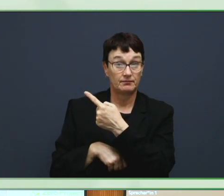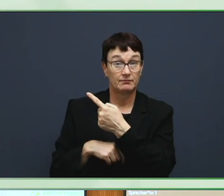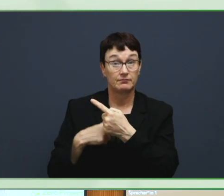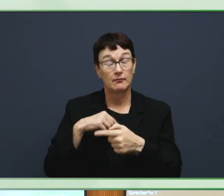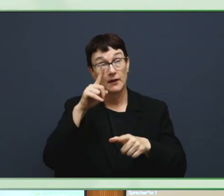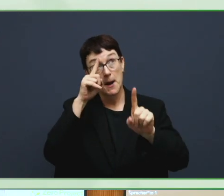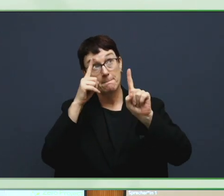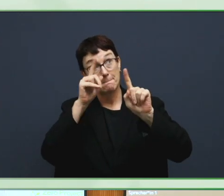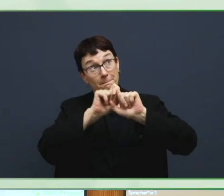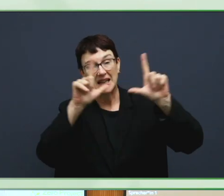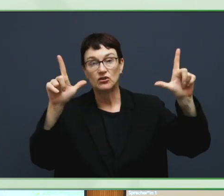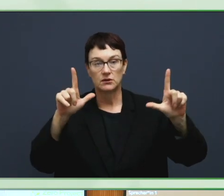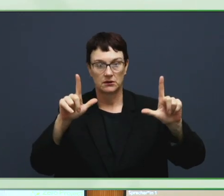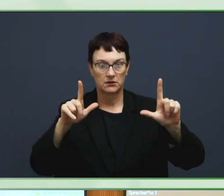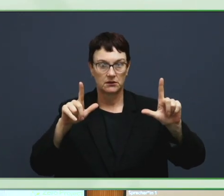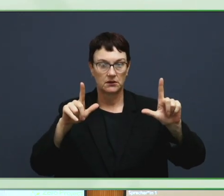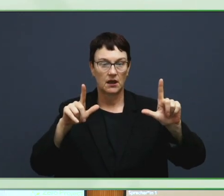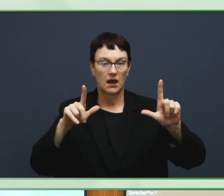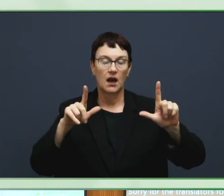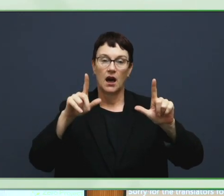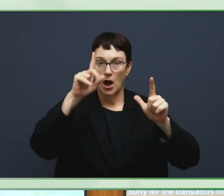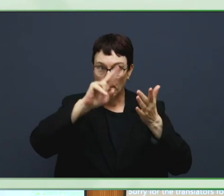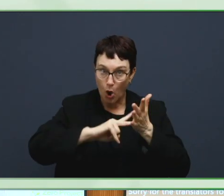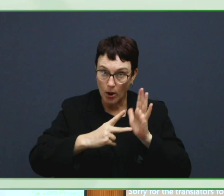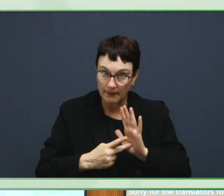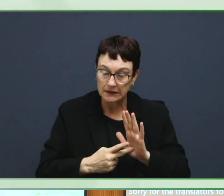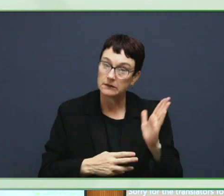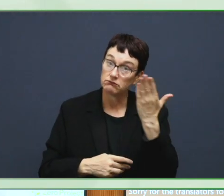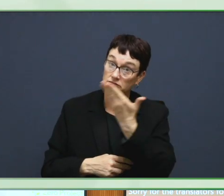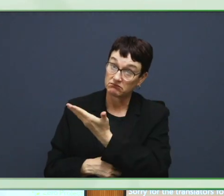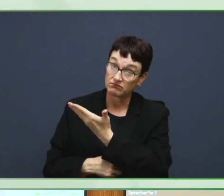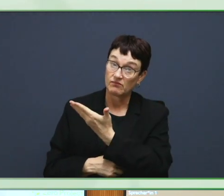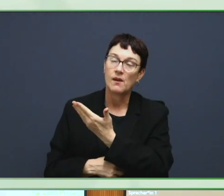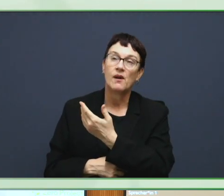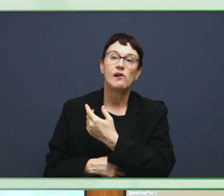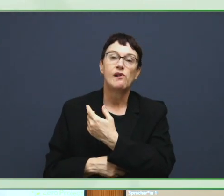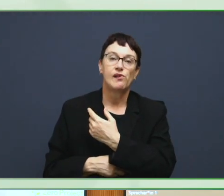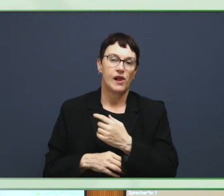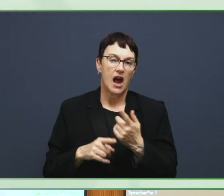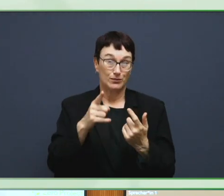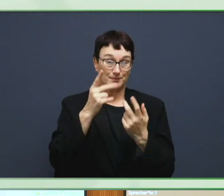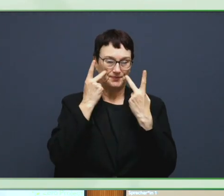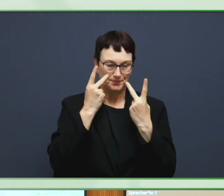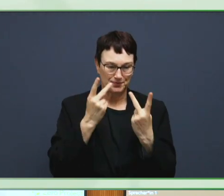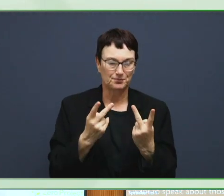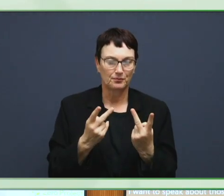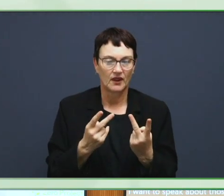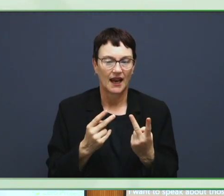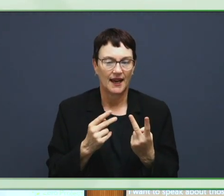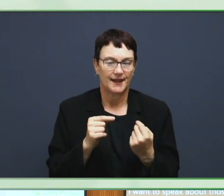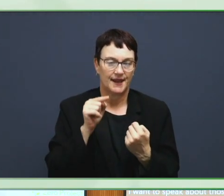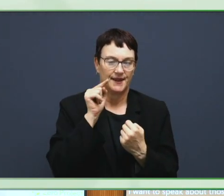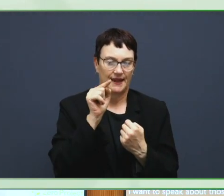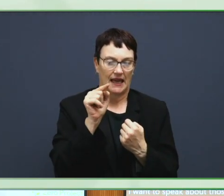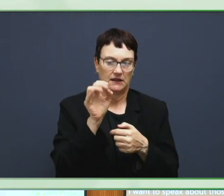moving forward. And over here, the vision. I want to speak about those elements because they're crucially important. We are